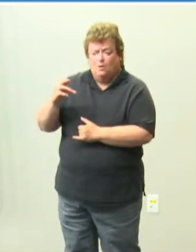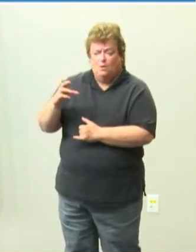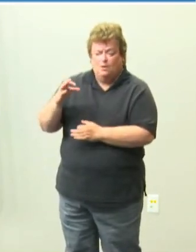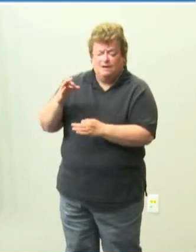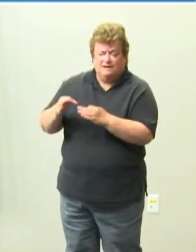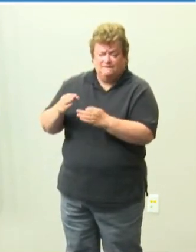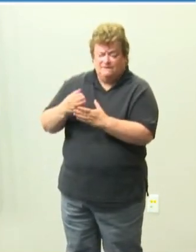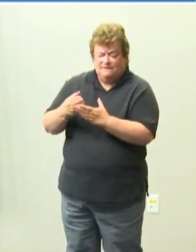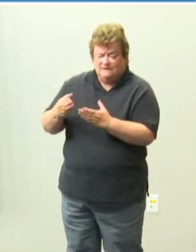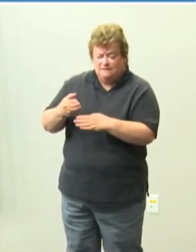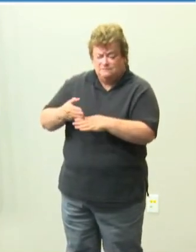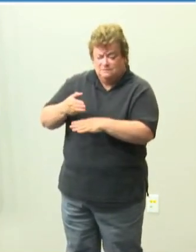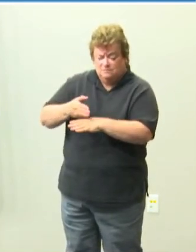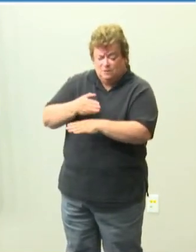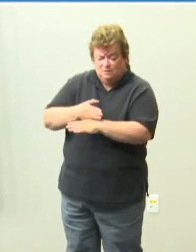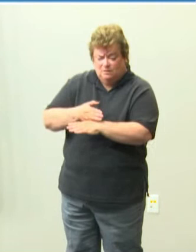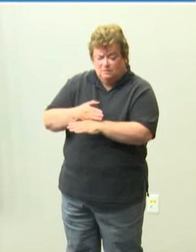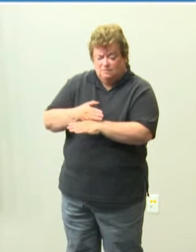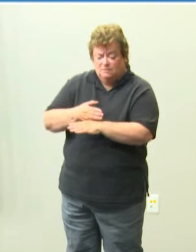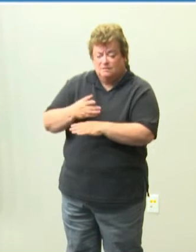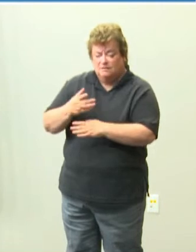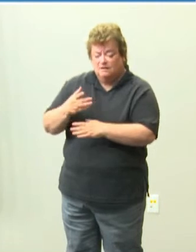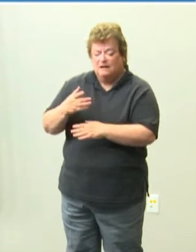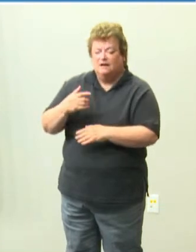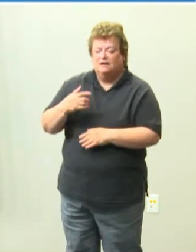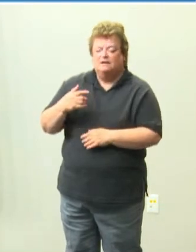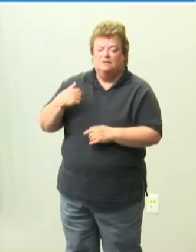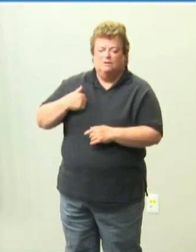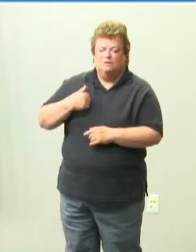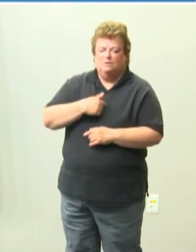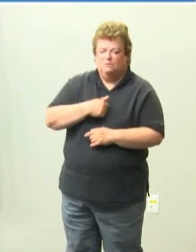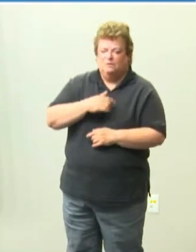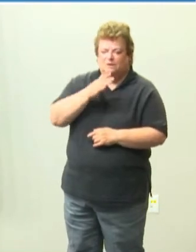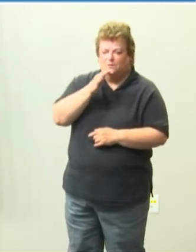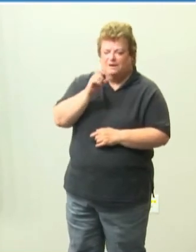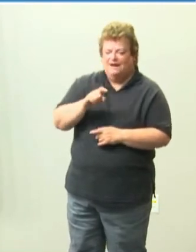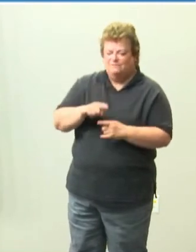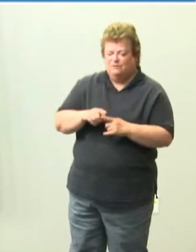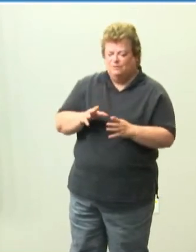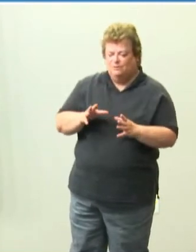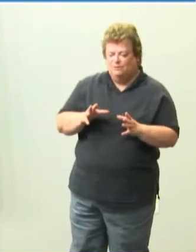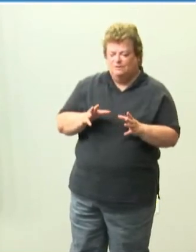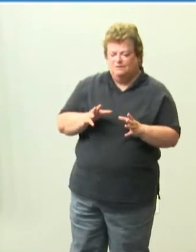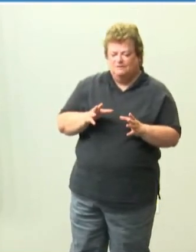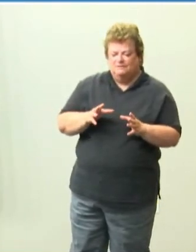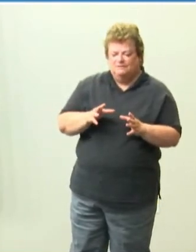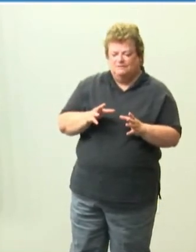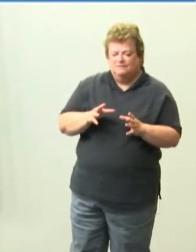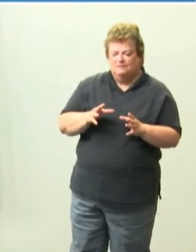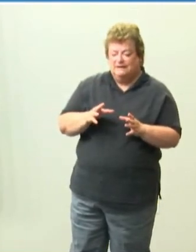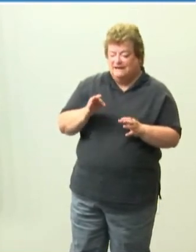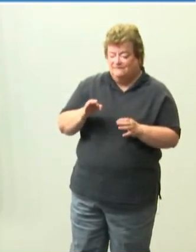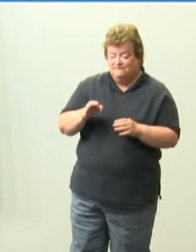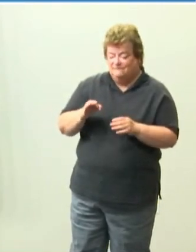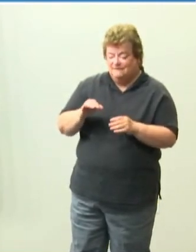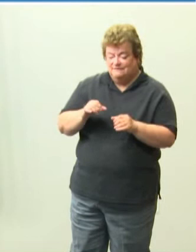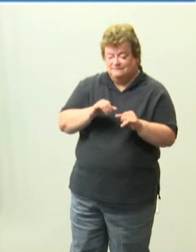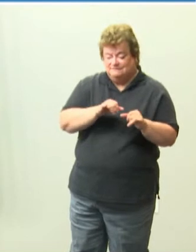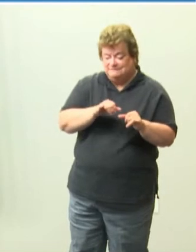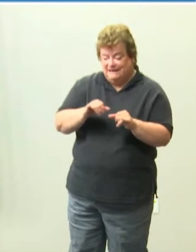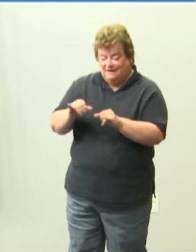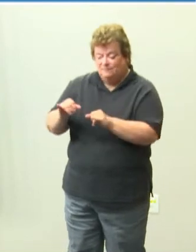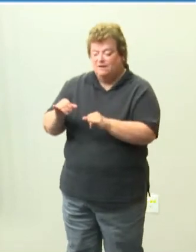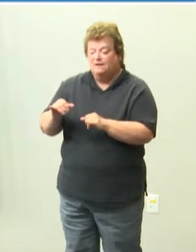comes to cases and deaths? We have to have another directed health measure. That one is set to